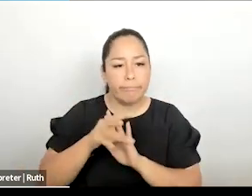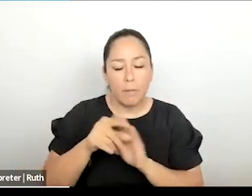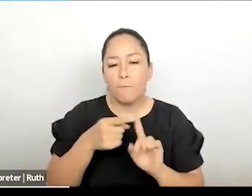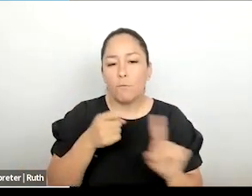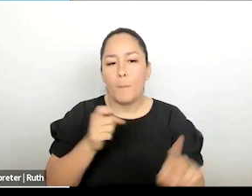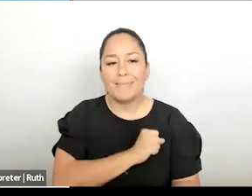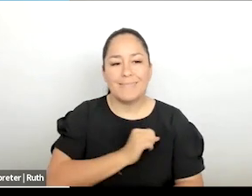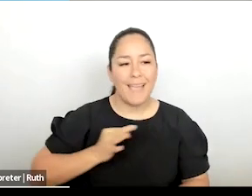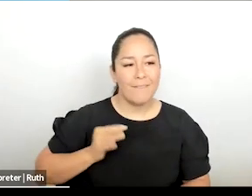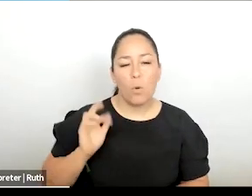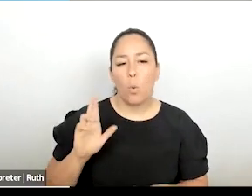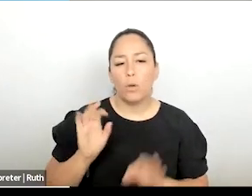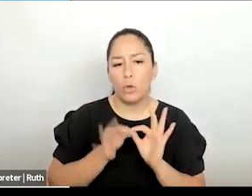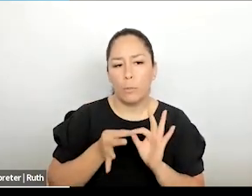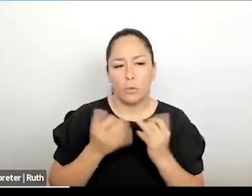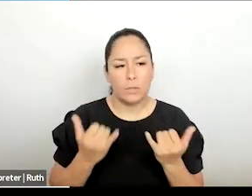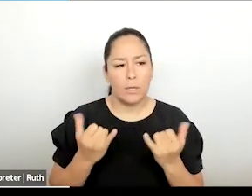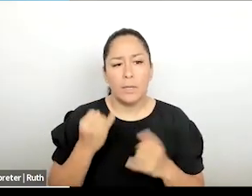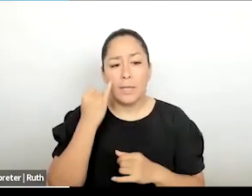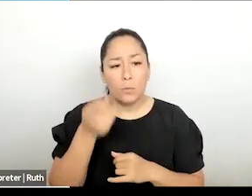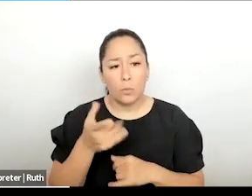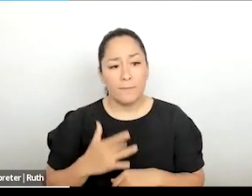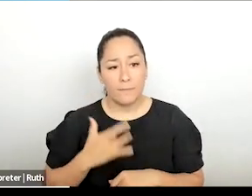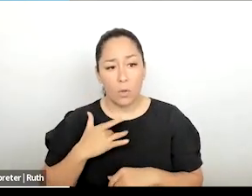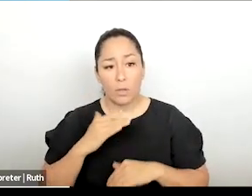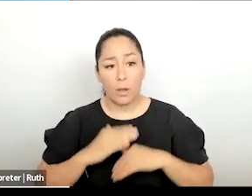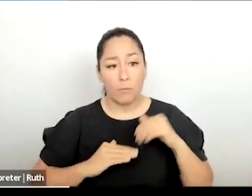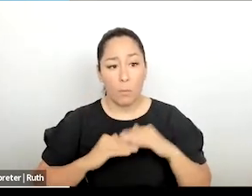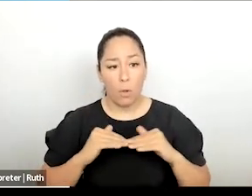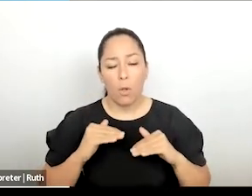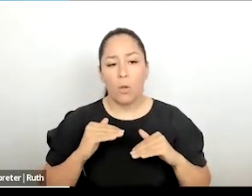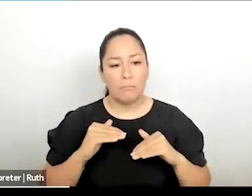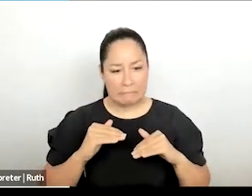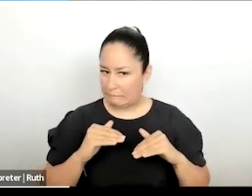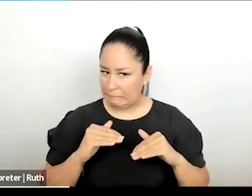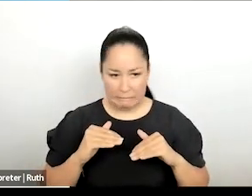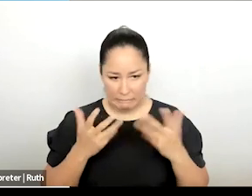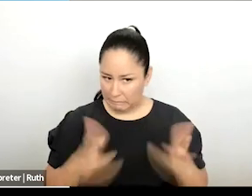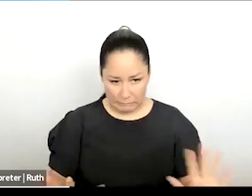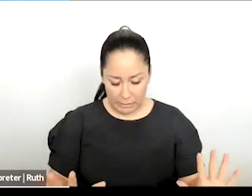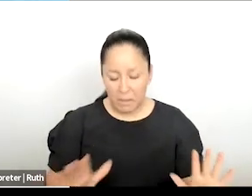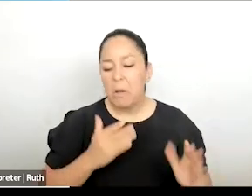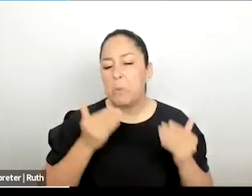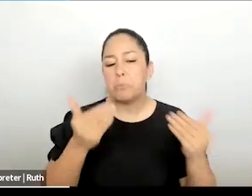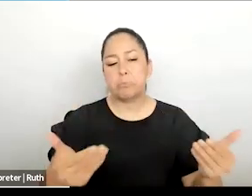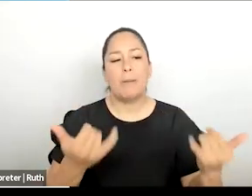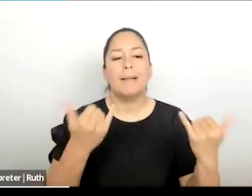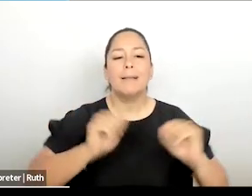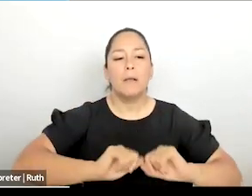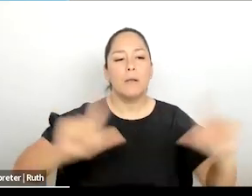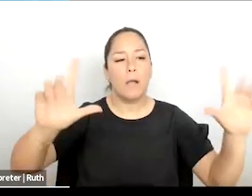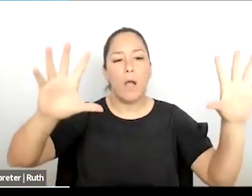if you feel more comfortable, please go ahead now and shut off your camera. We will have time after the